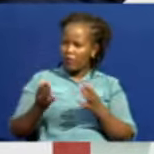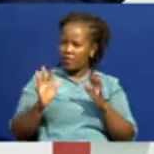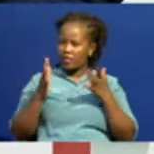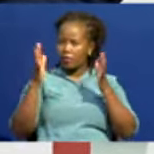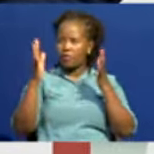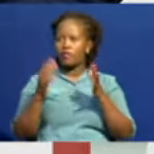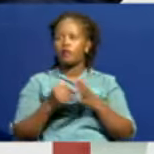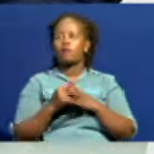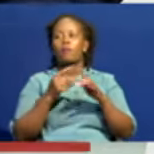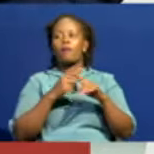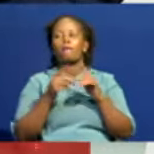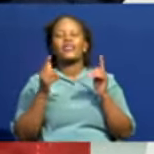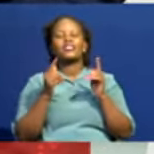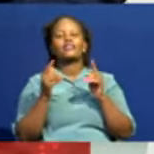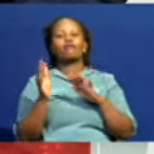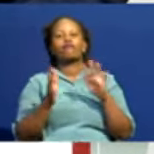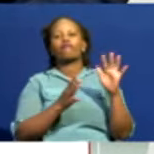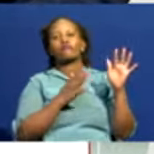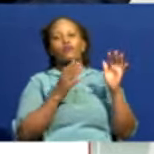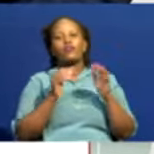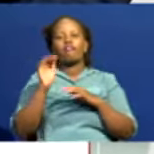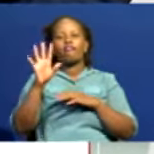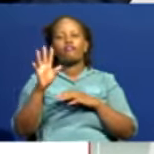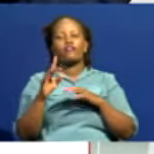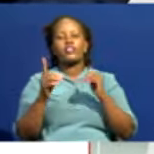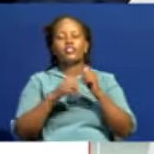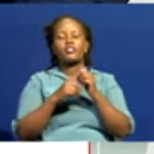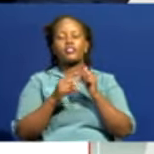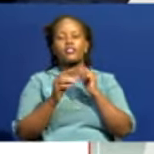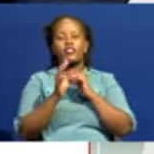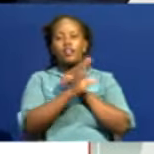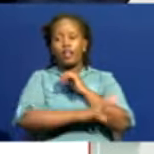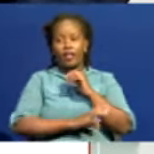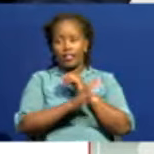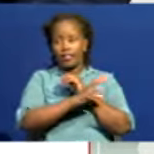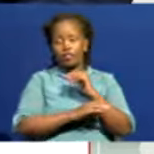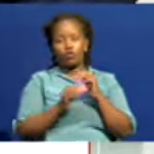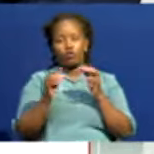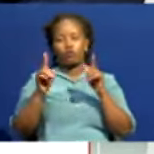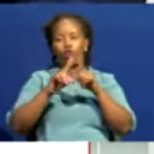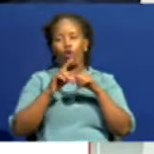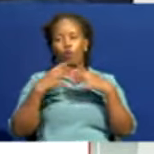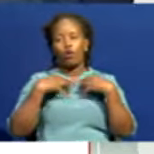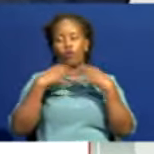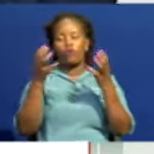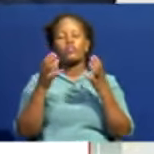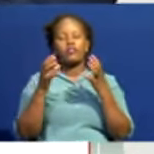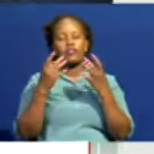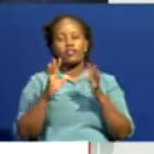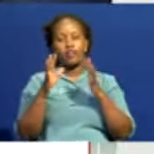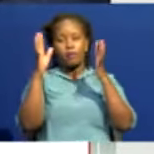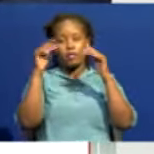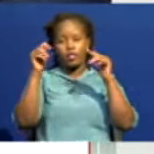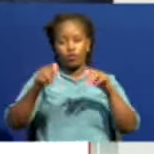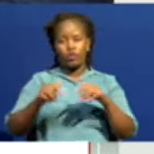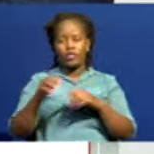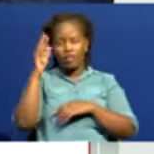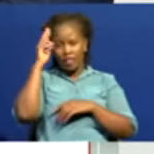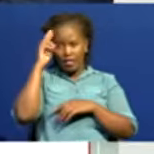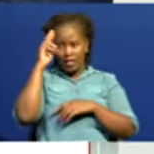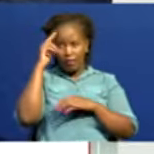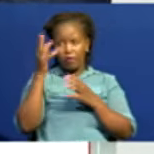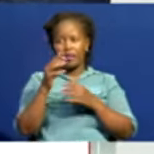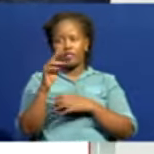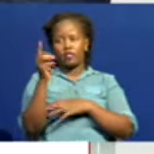More than 56 Commonwealth countries commemorated this year's Remembrance Sunday at the Nairobi Commonwealth grave. The